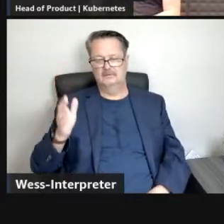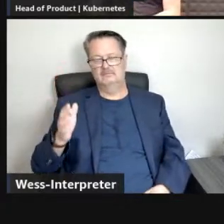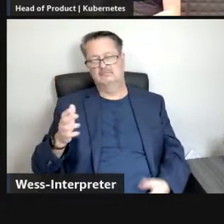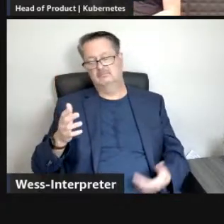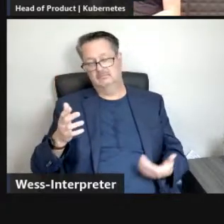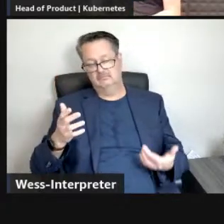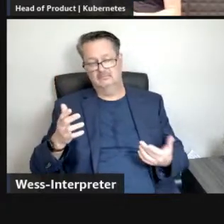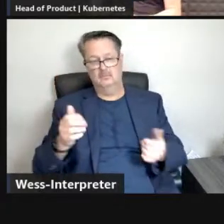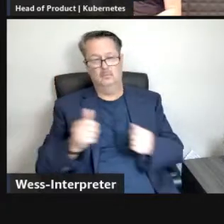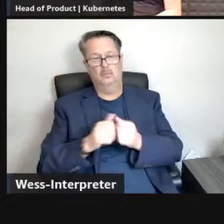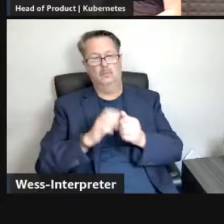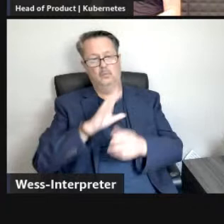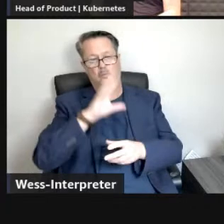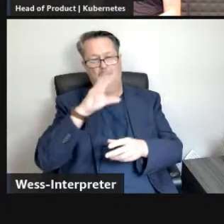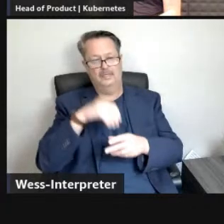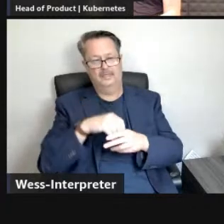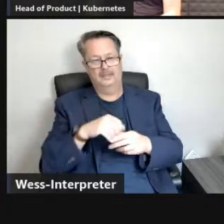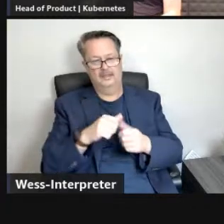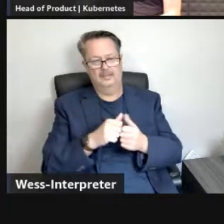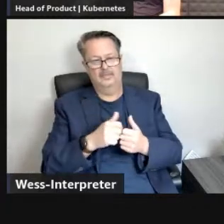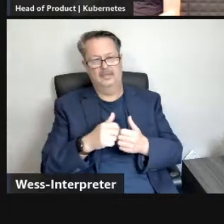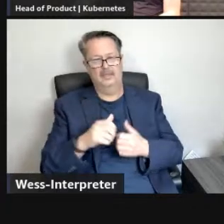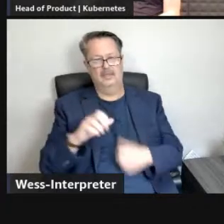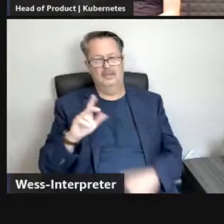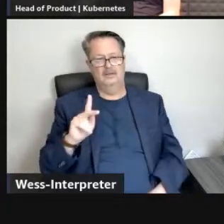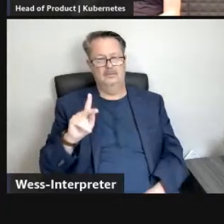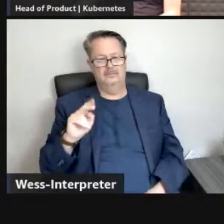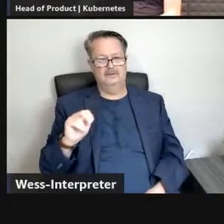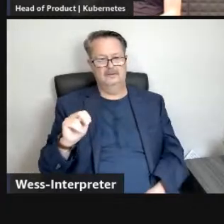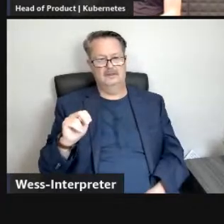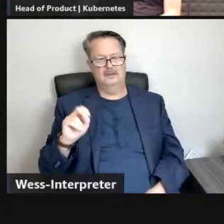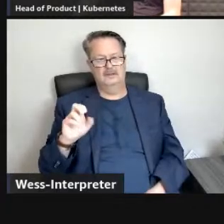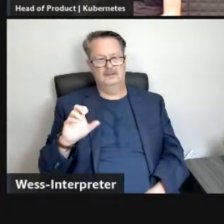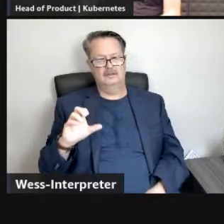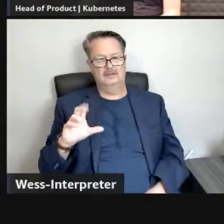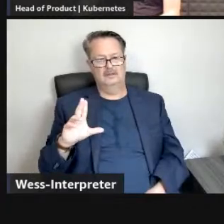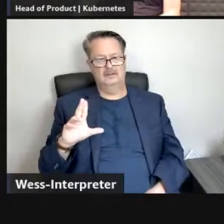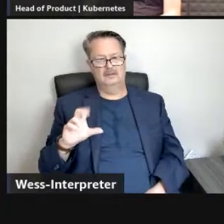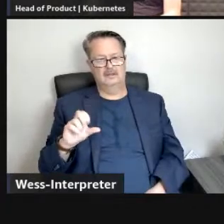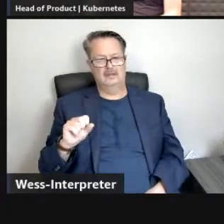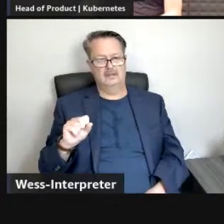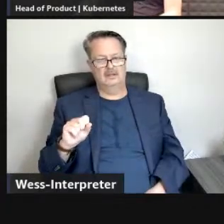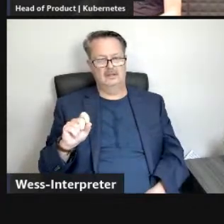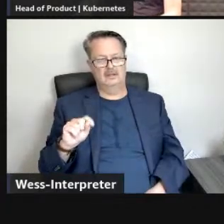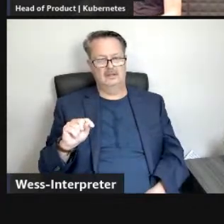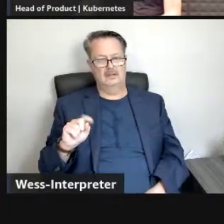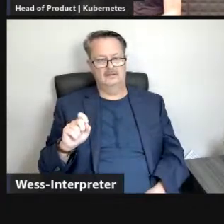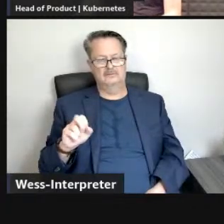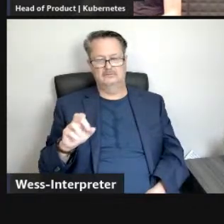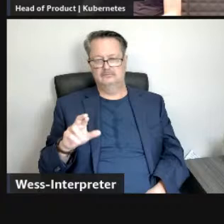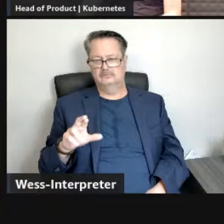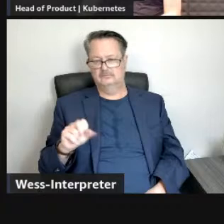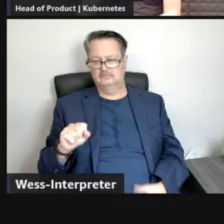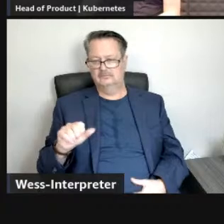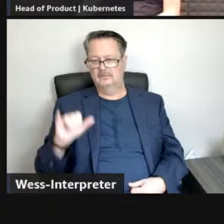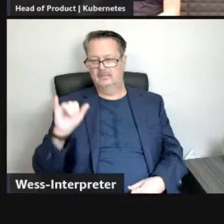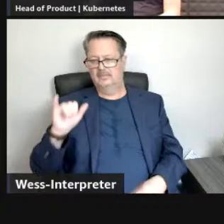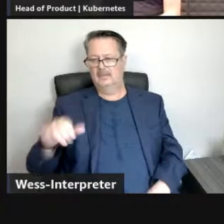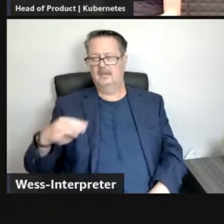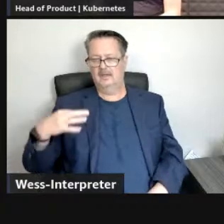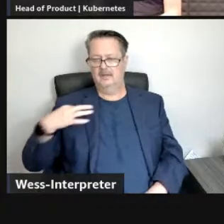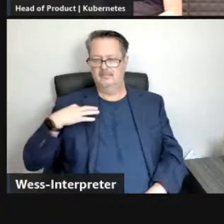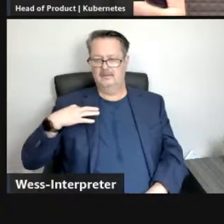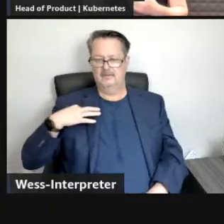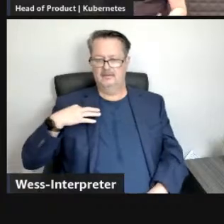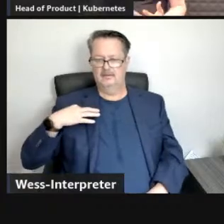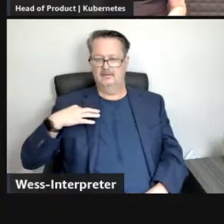the Kubernetes cluster that specifies which resources in your AWS accounts that application can access.